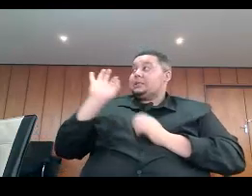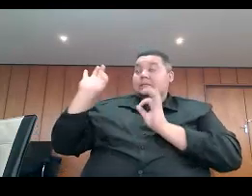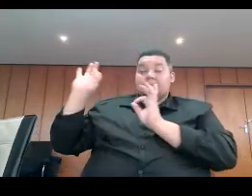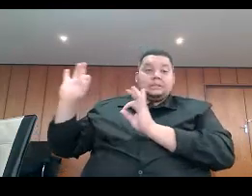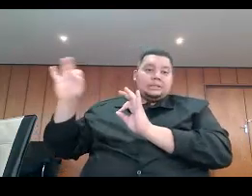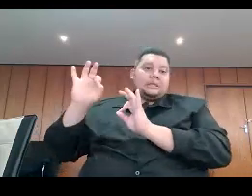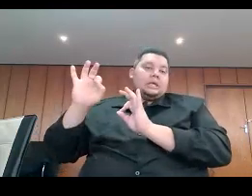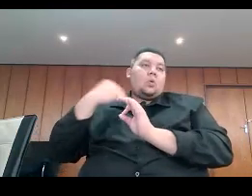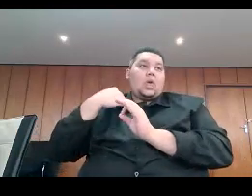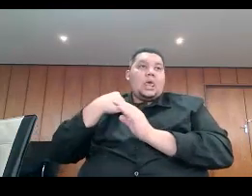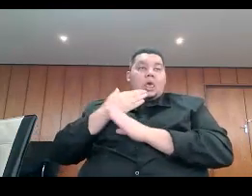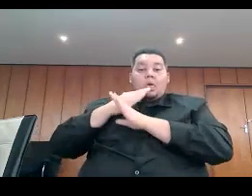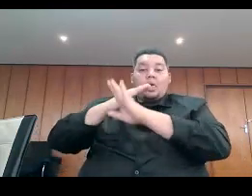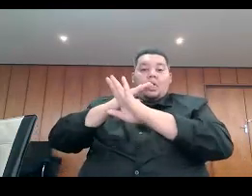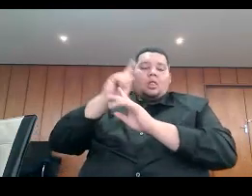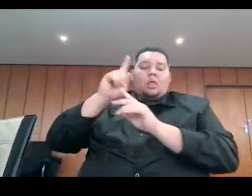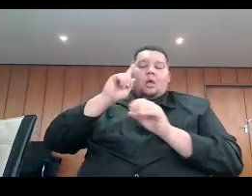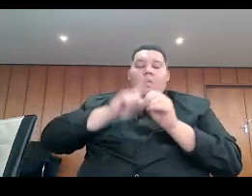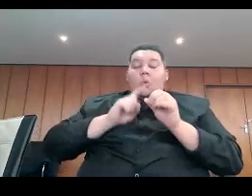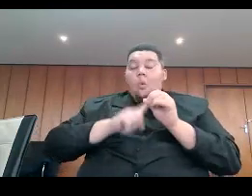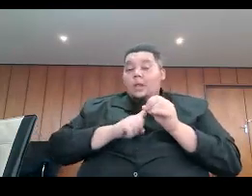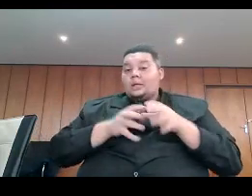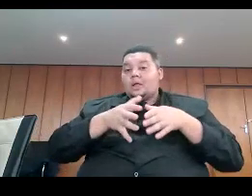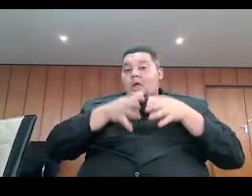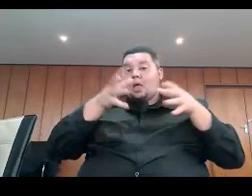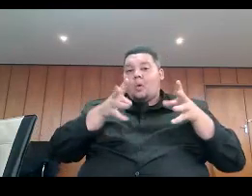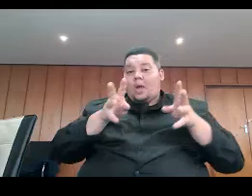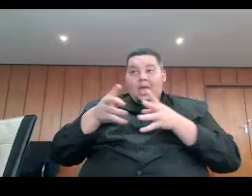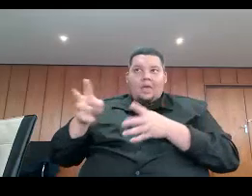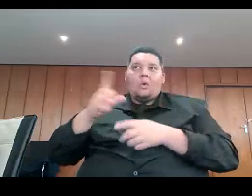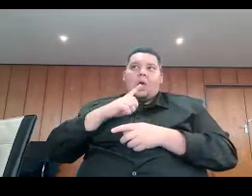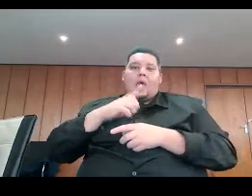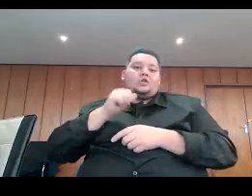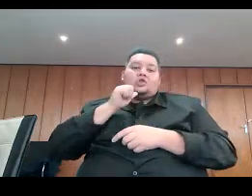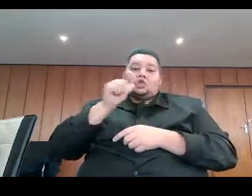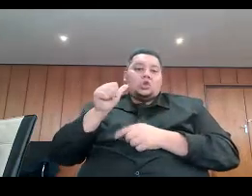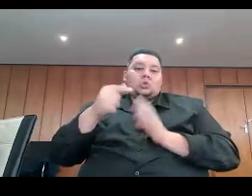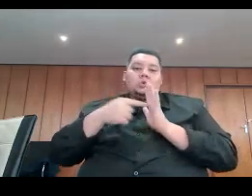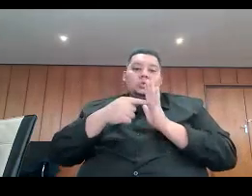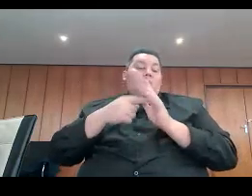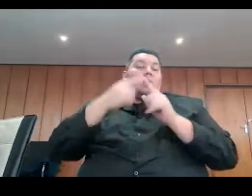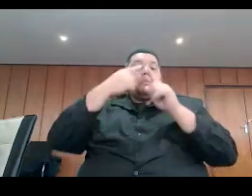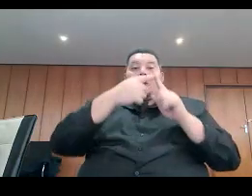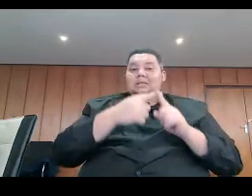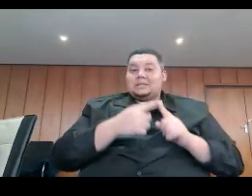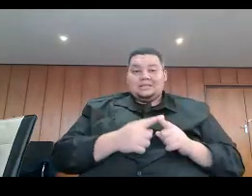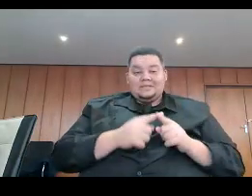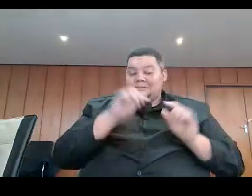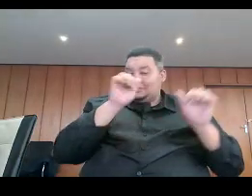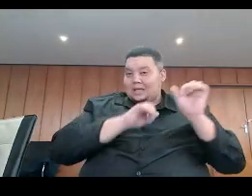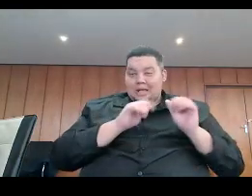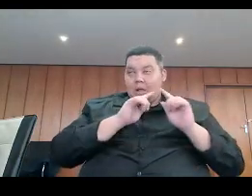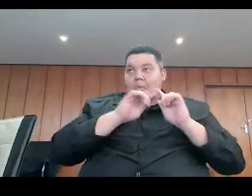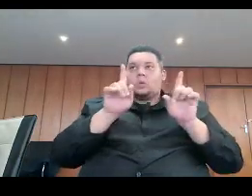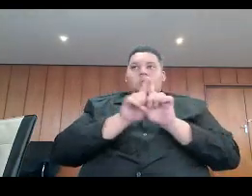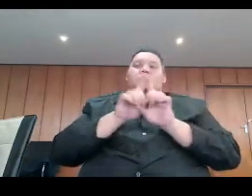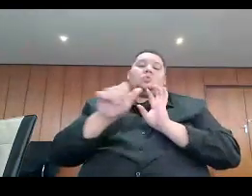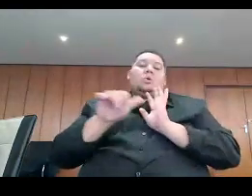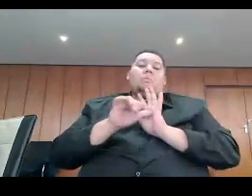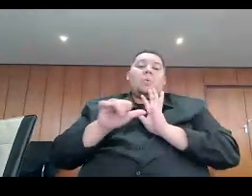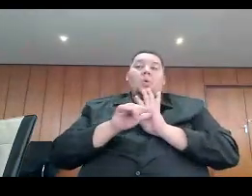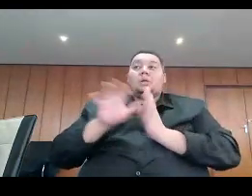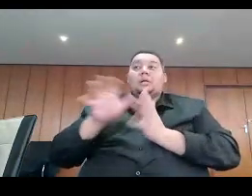of quantitative methods, because it's not to be conflated with positivism. But importantly,